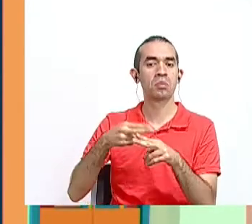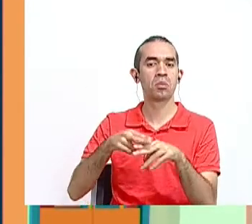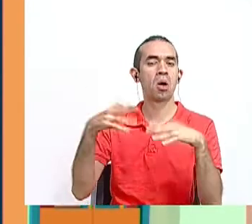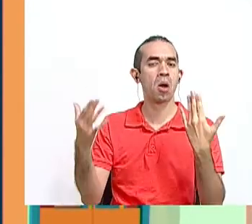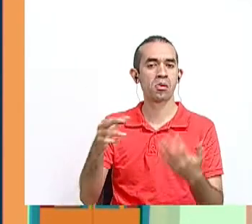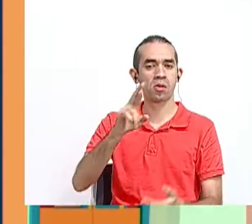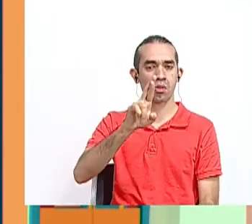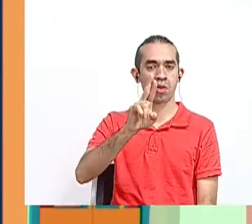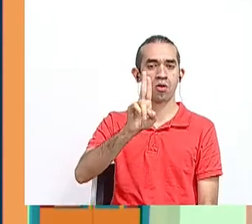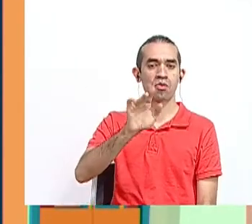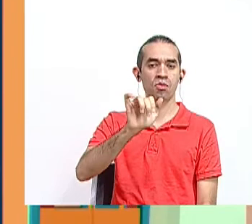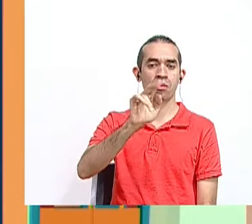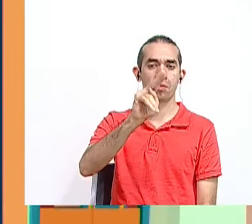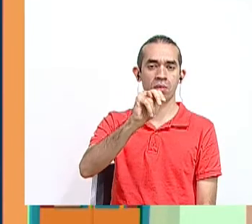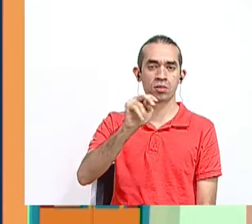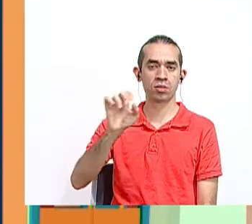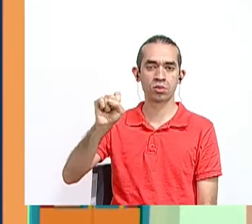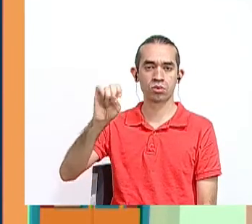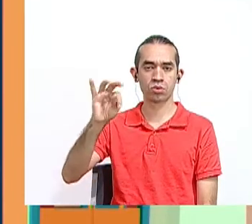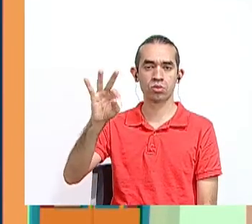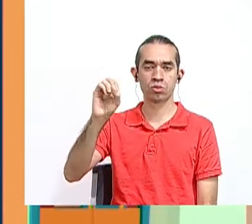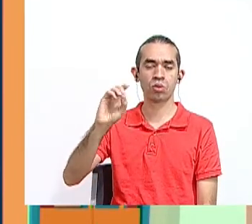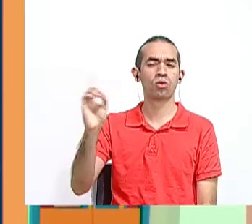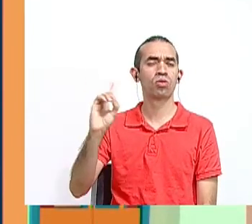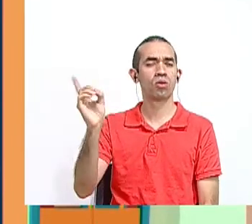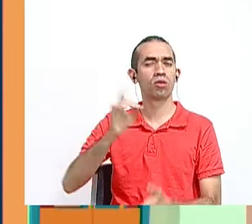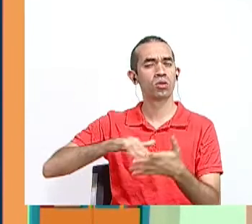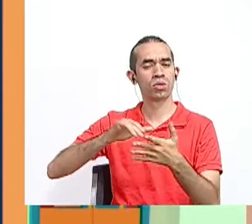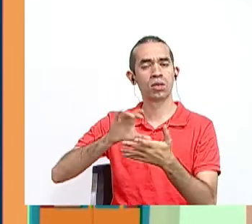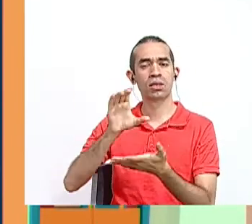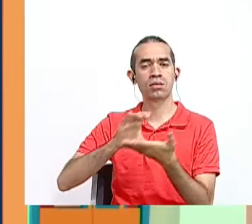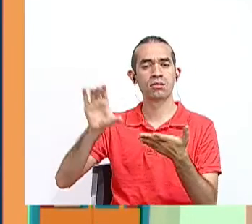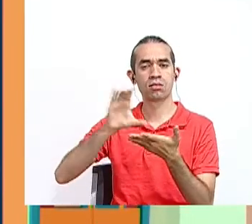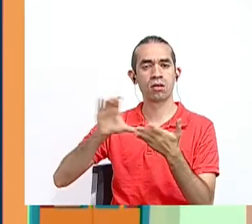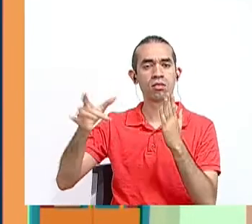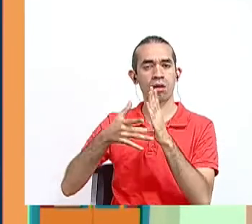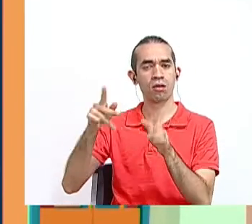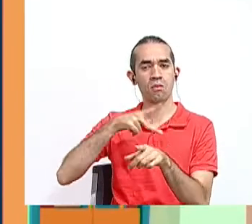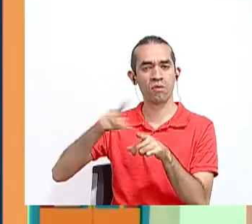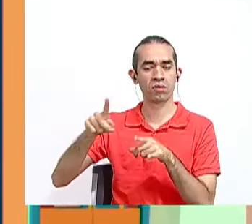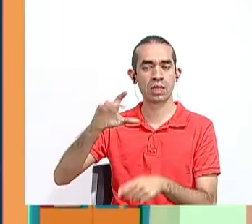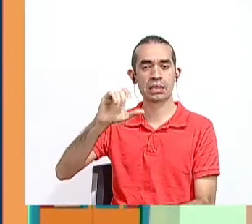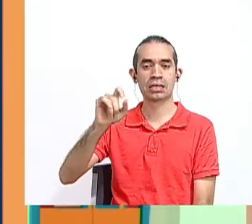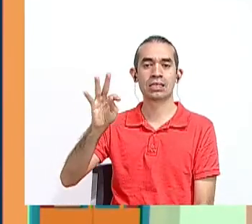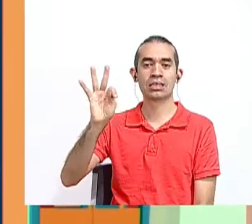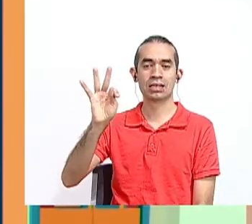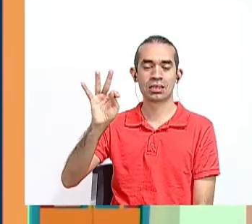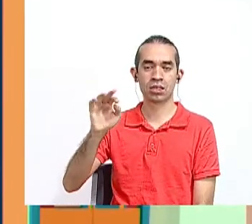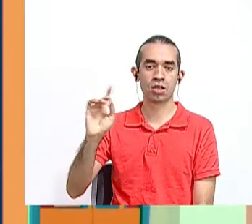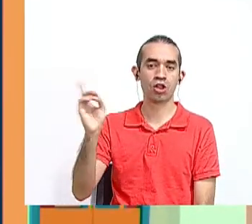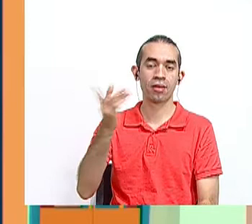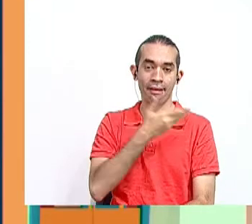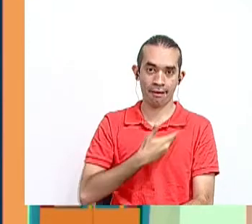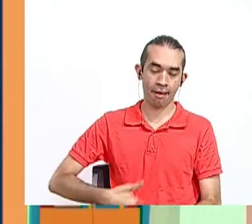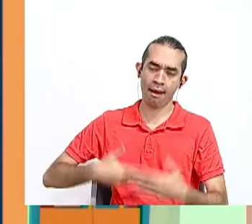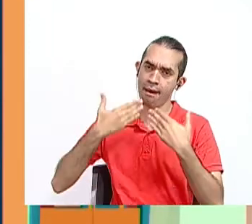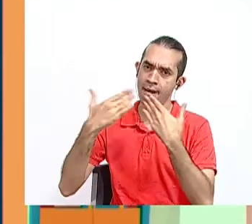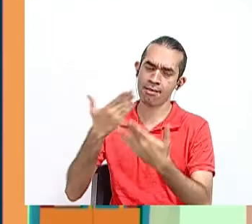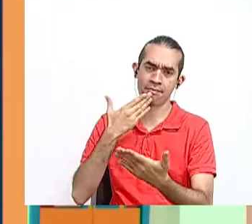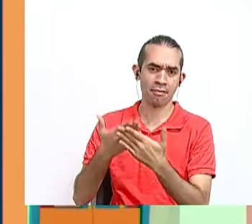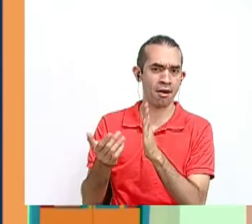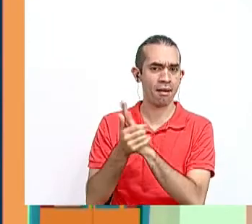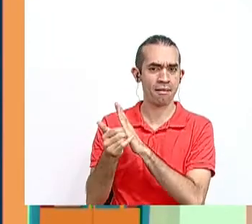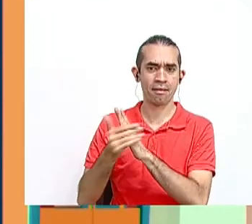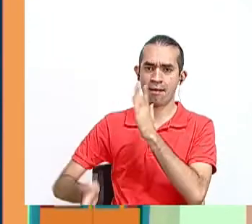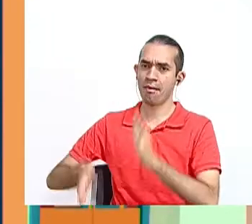is Ruben Soto. He is from CTP SIT in Heredia. Thank you, Ruben, for such a great avatar. And you're actually going to see that